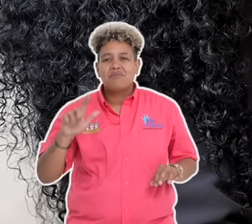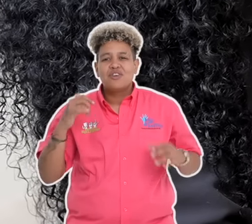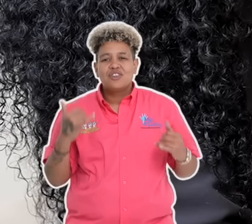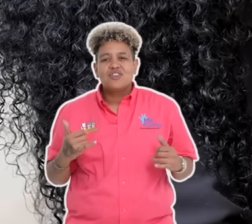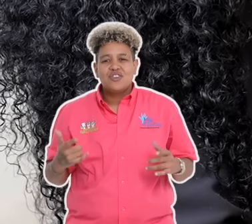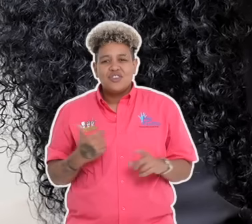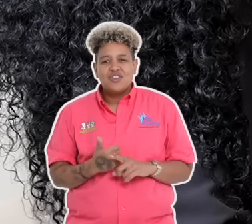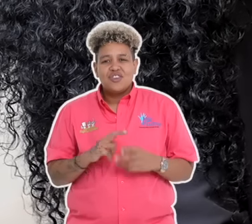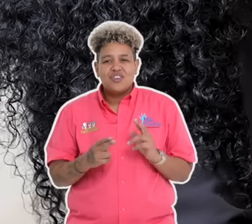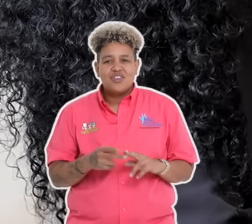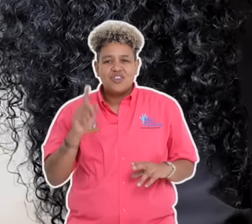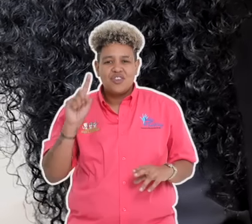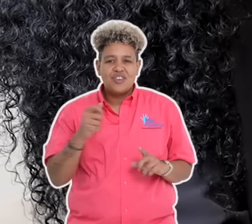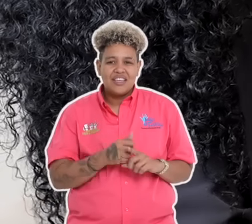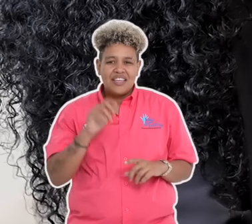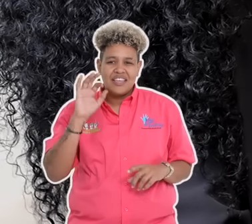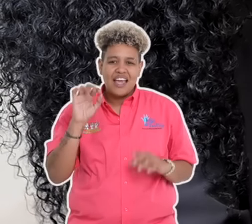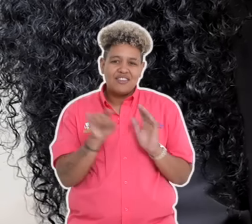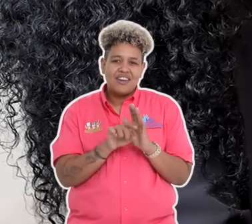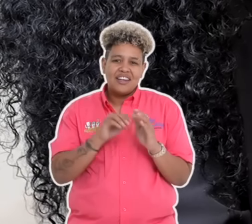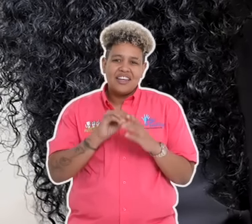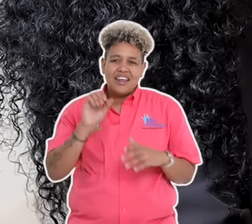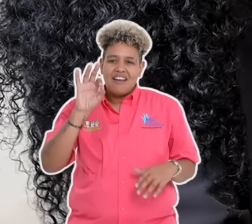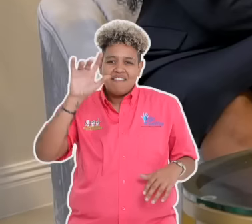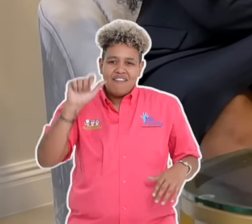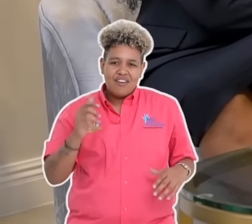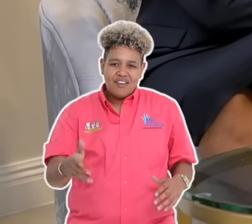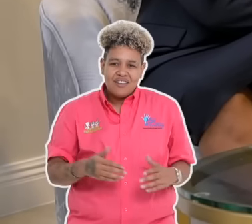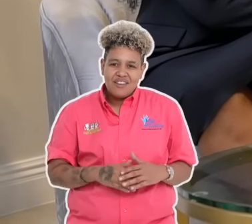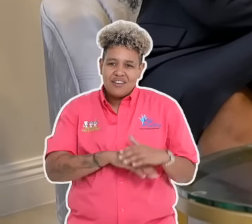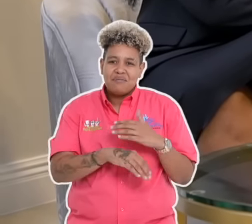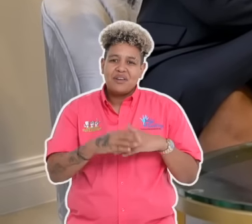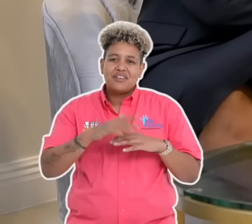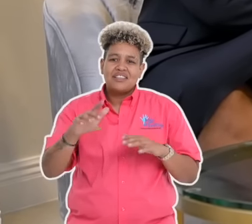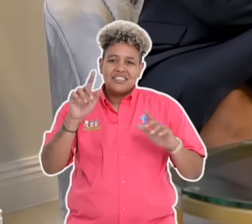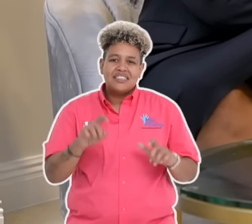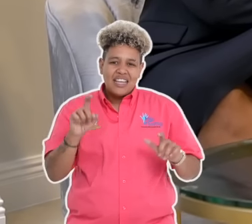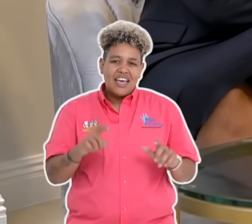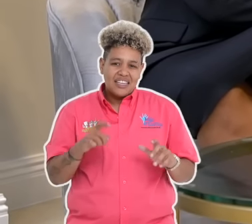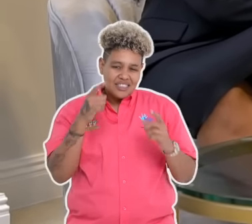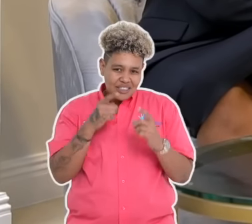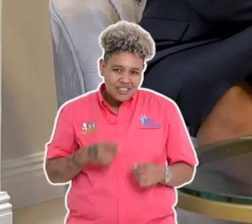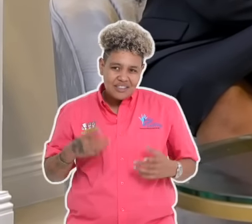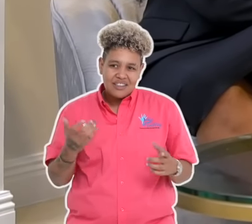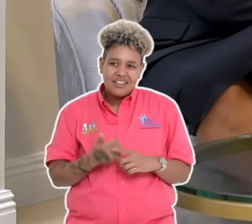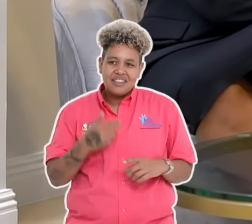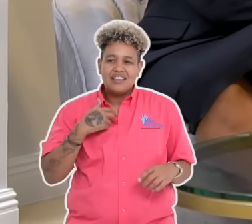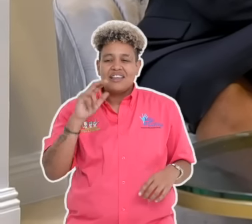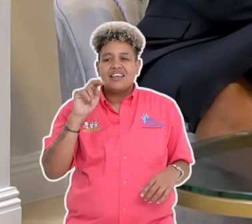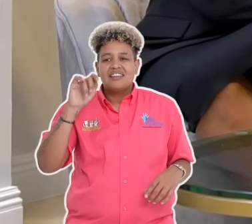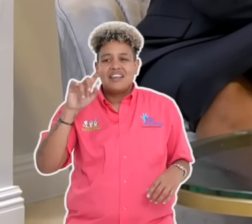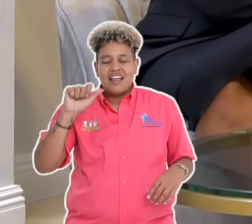now the number one ninth grader in the state of Florida, based on his test scores. And